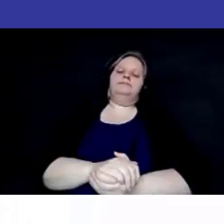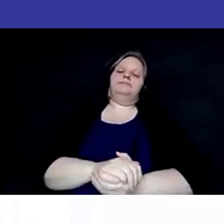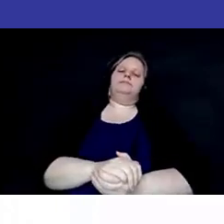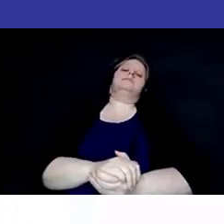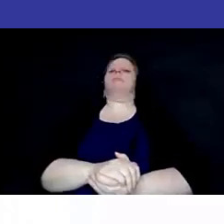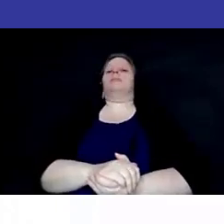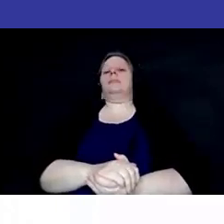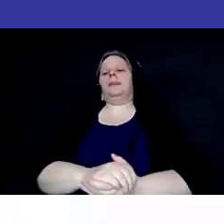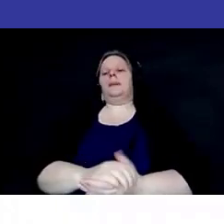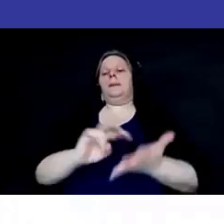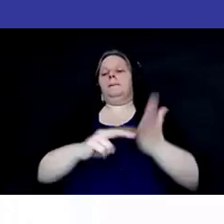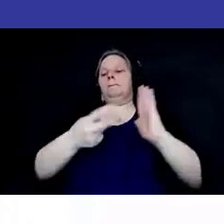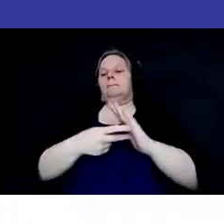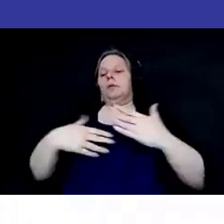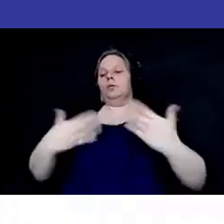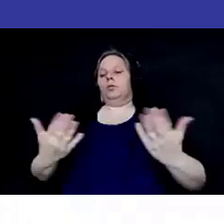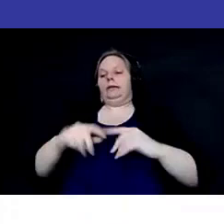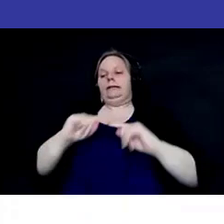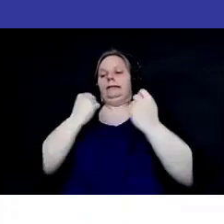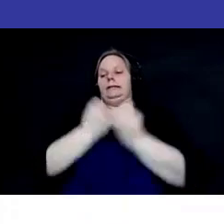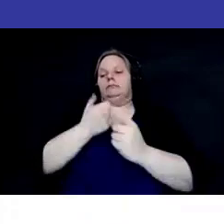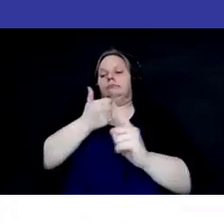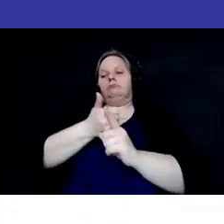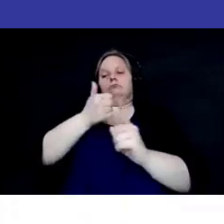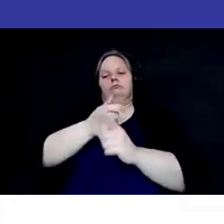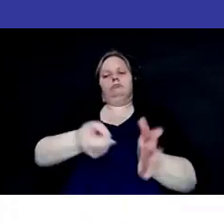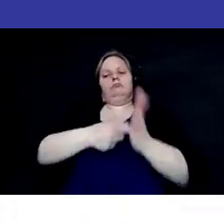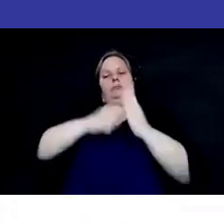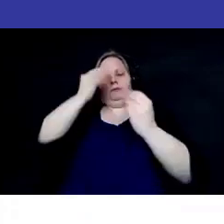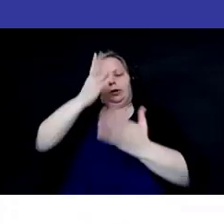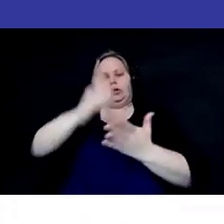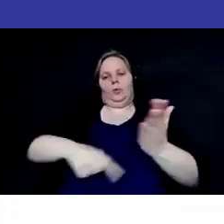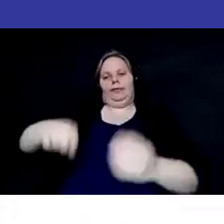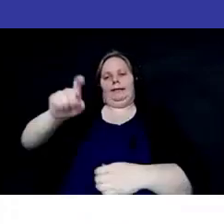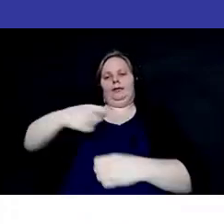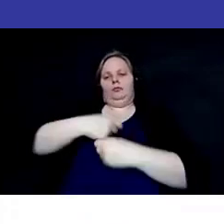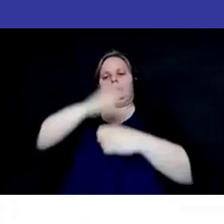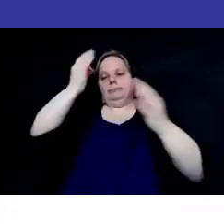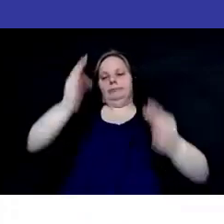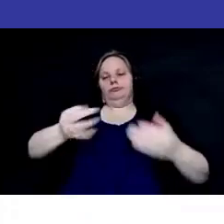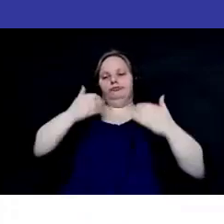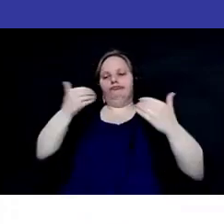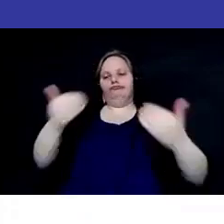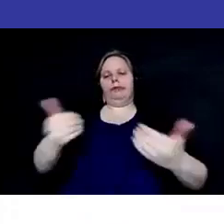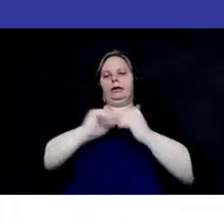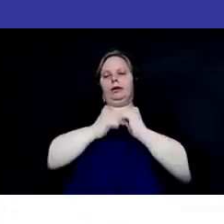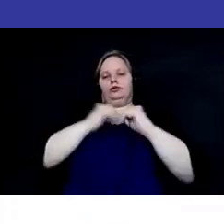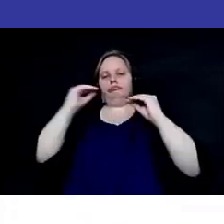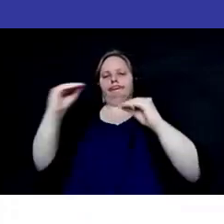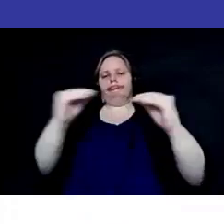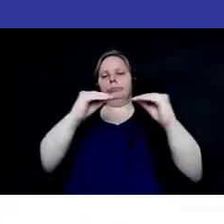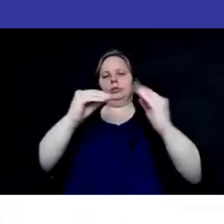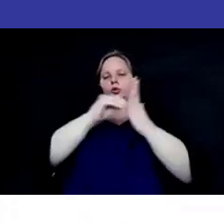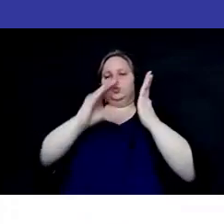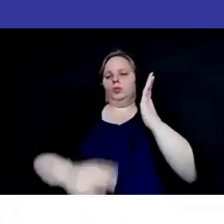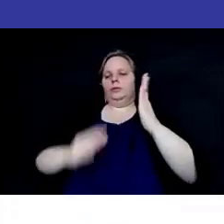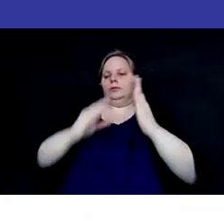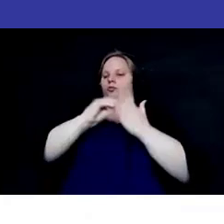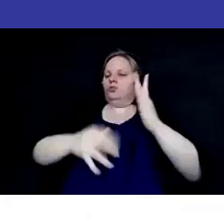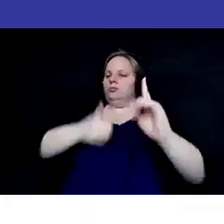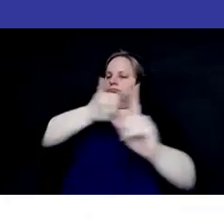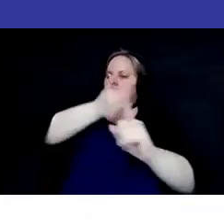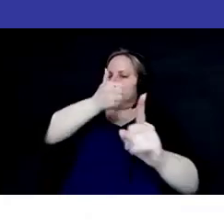team must have the information needed to make decisions about how to educate the student so the student can